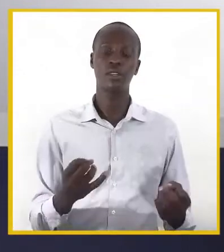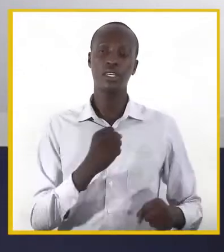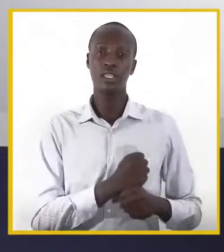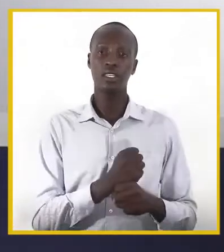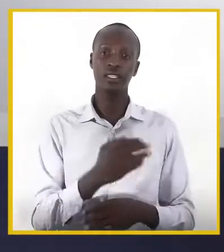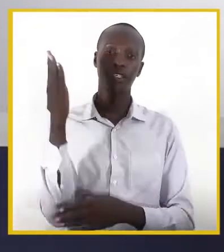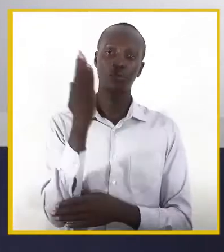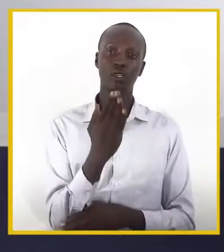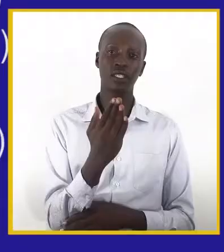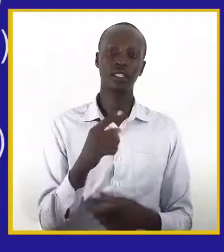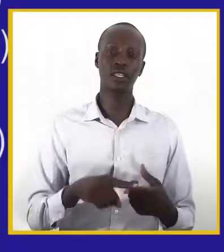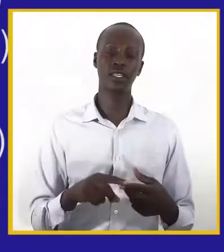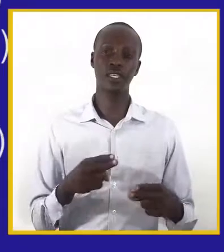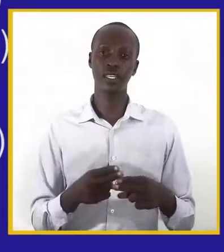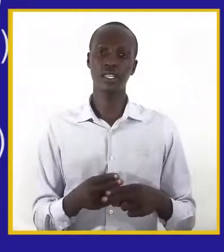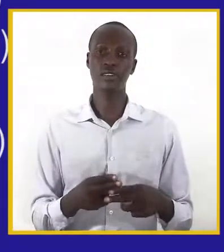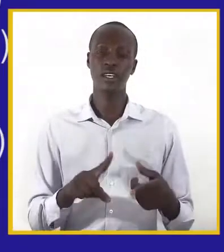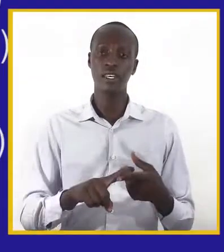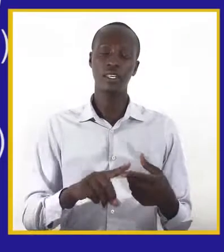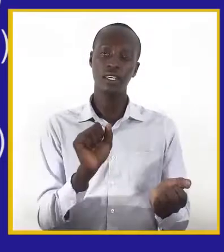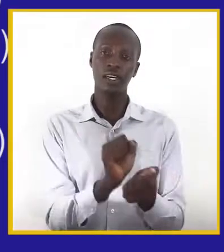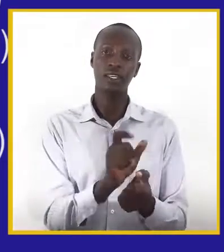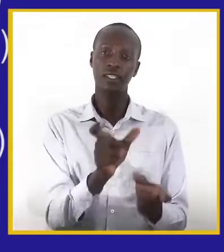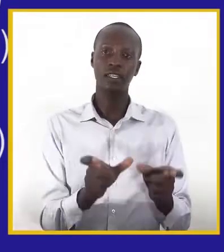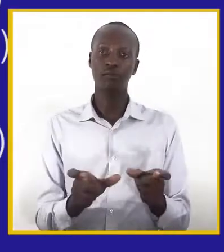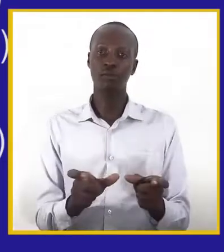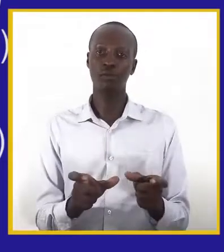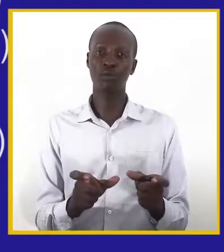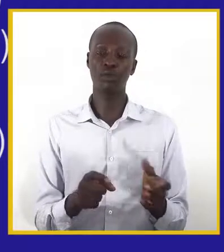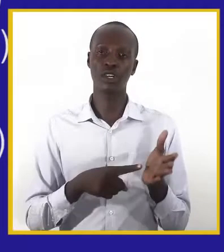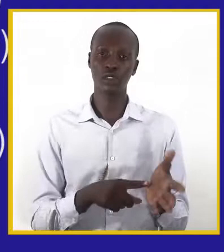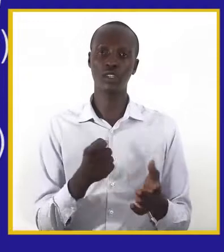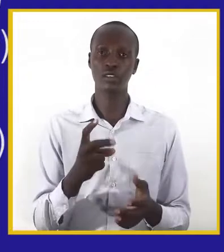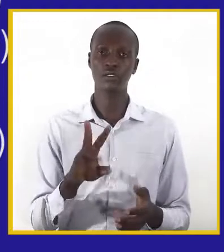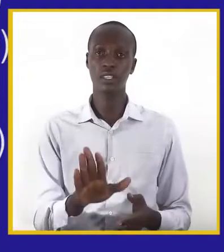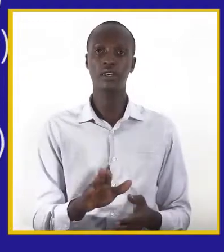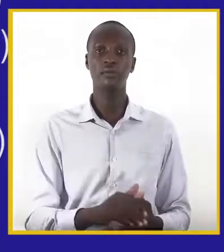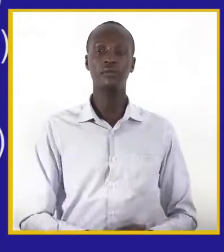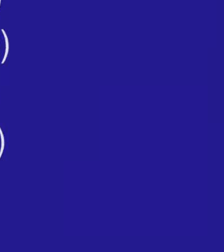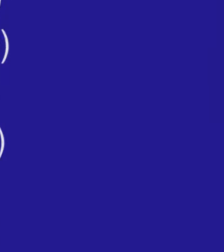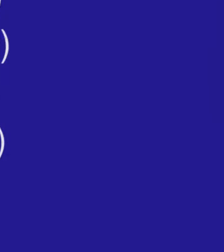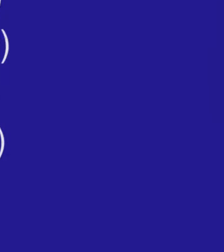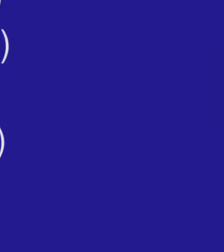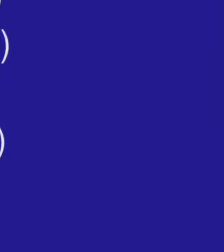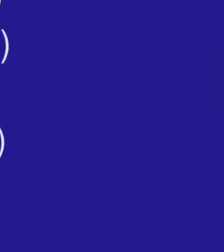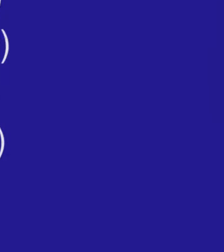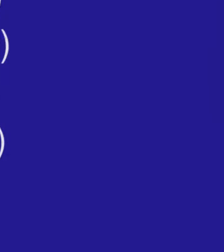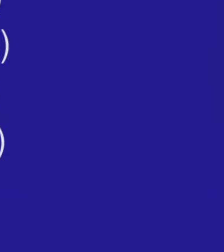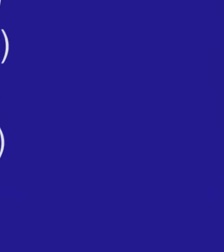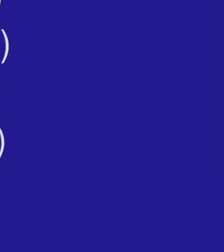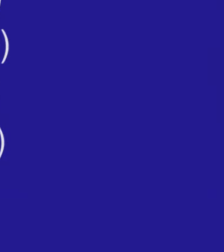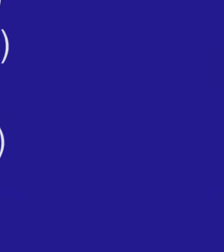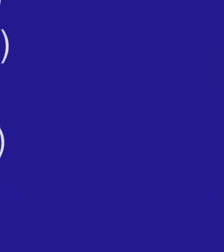knives, bows and arrows. The arrested people who are Albert Tembo, aged 27, Michael Muteveds, aged